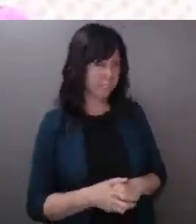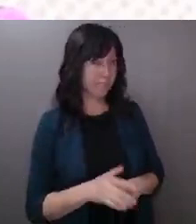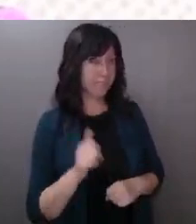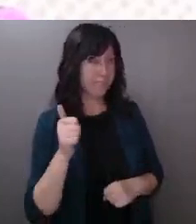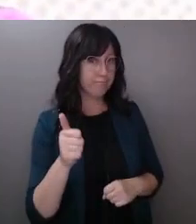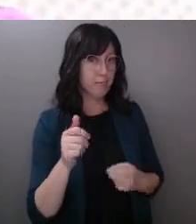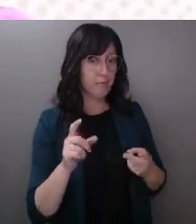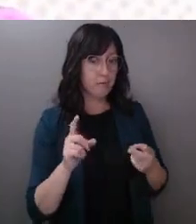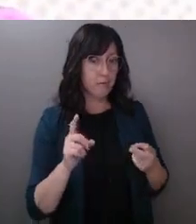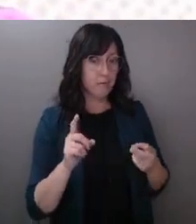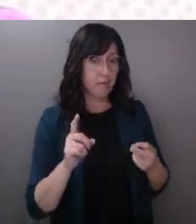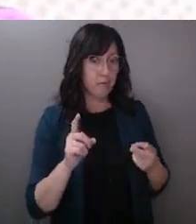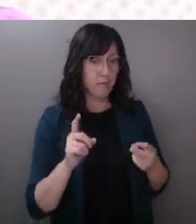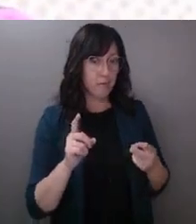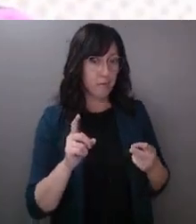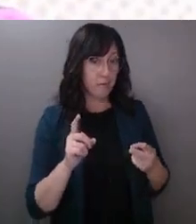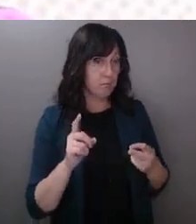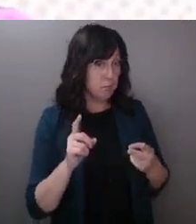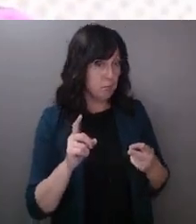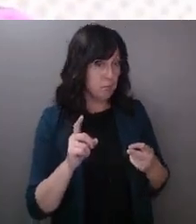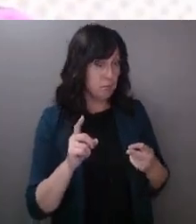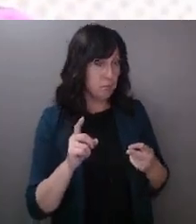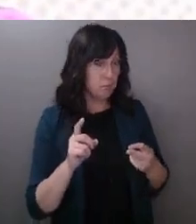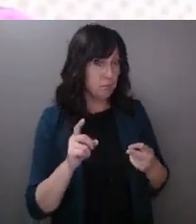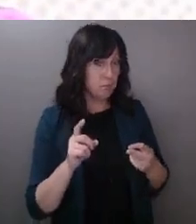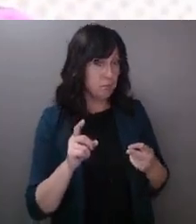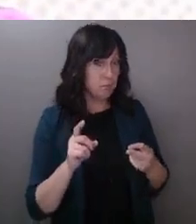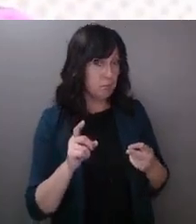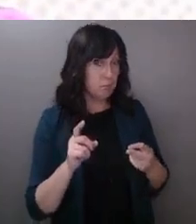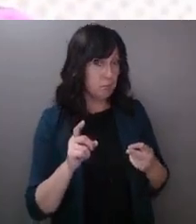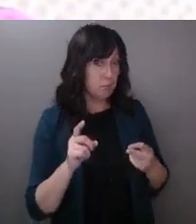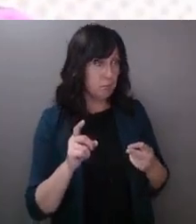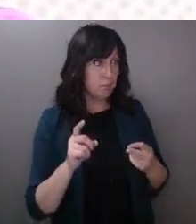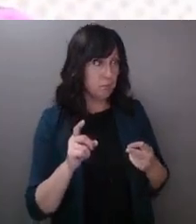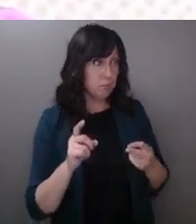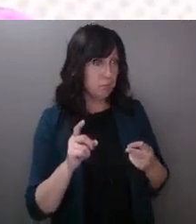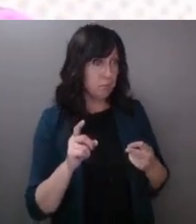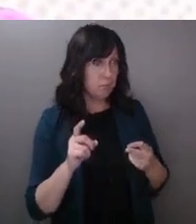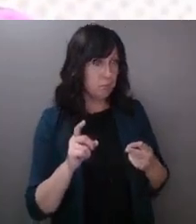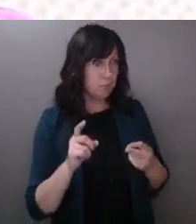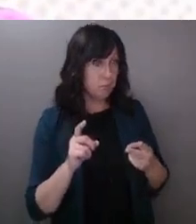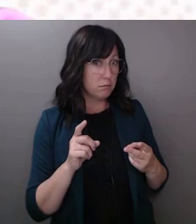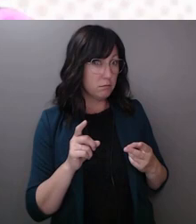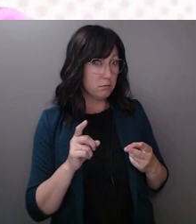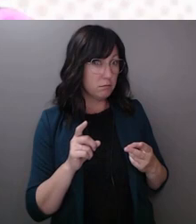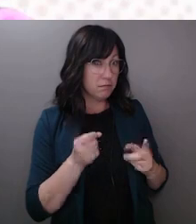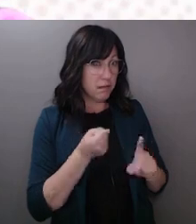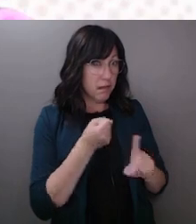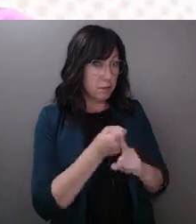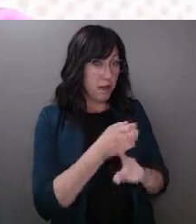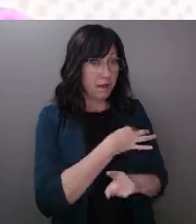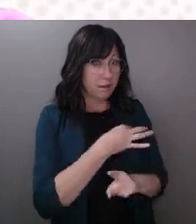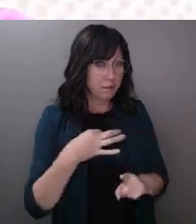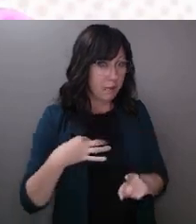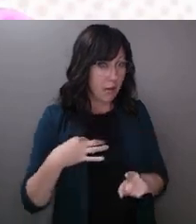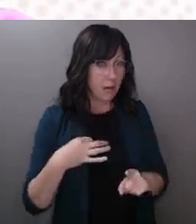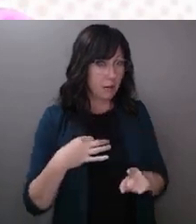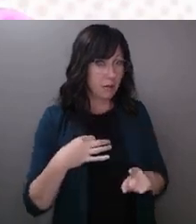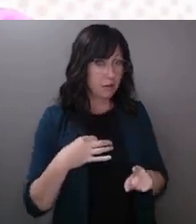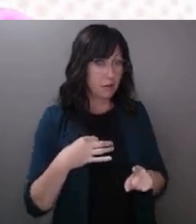Sure. Has it impacted anybody, like your resources working on getting line 1